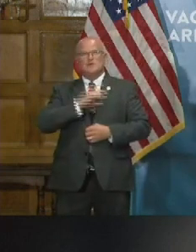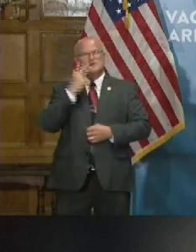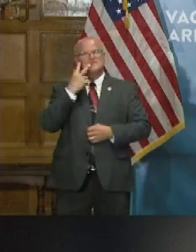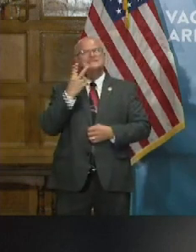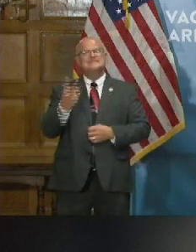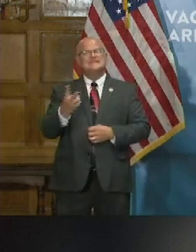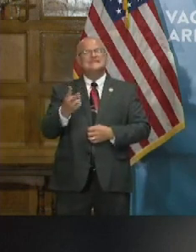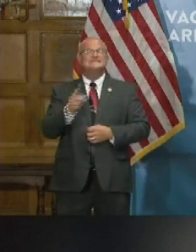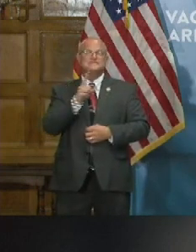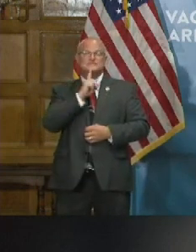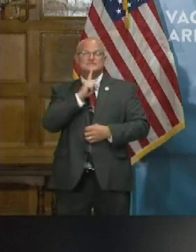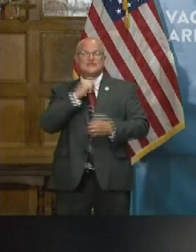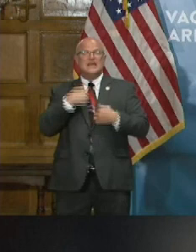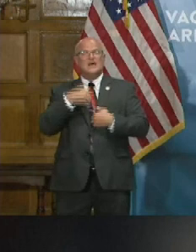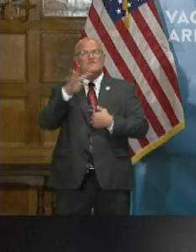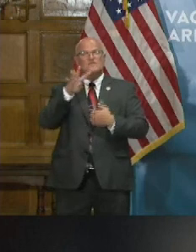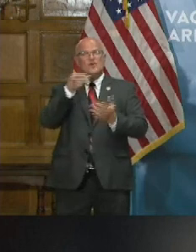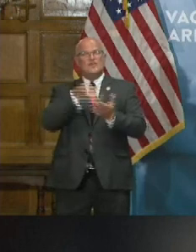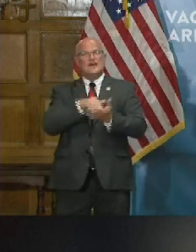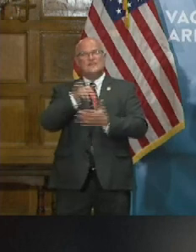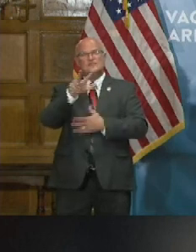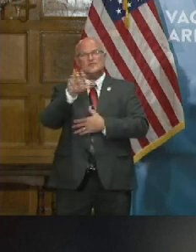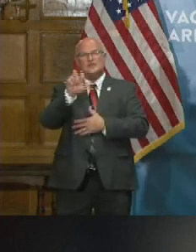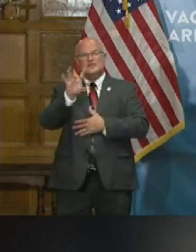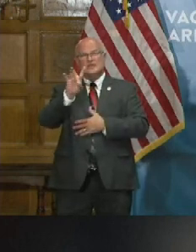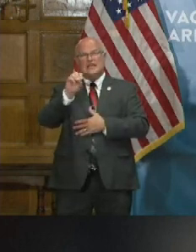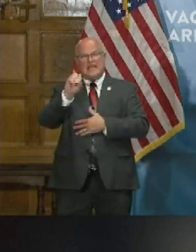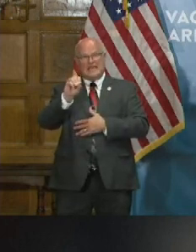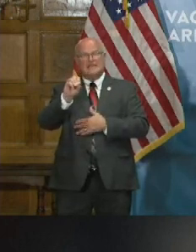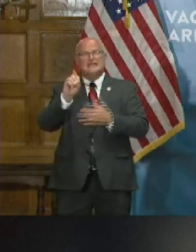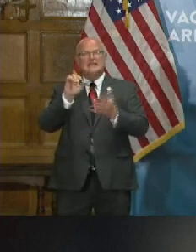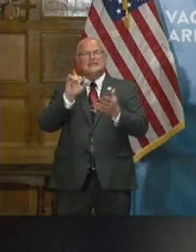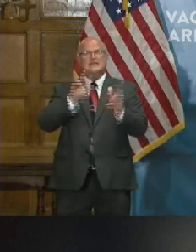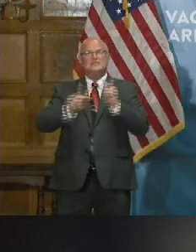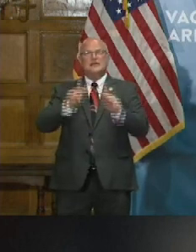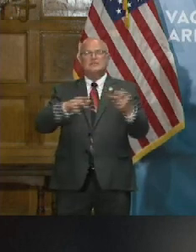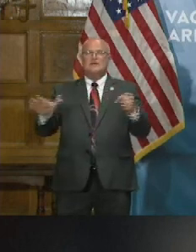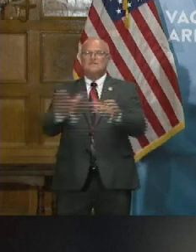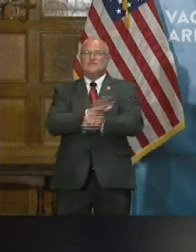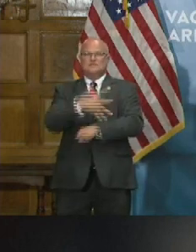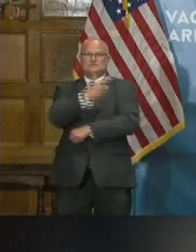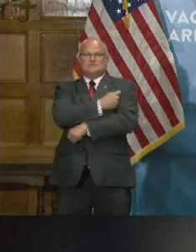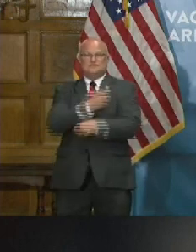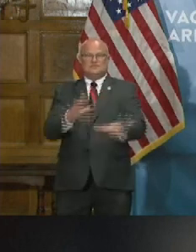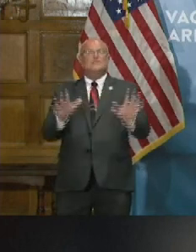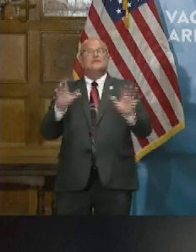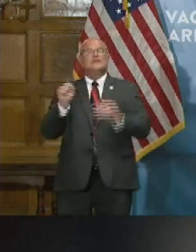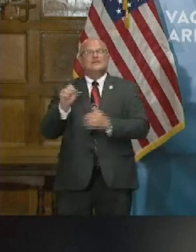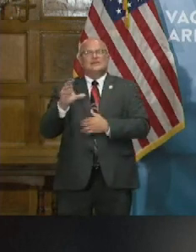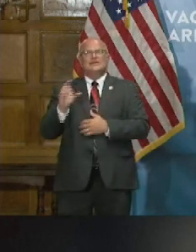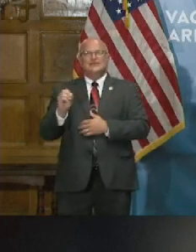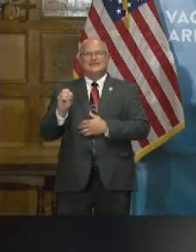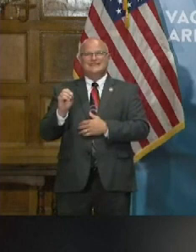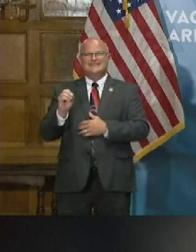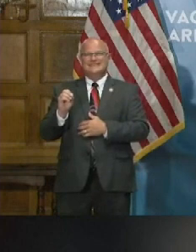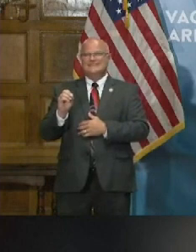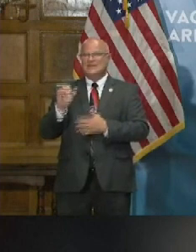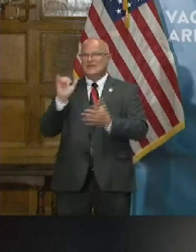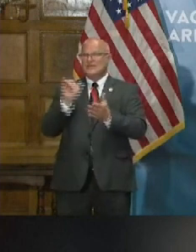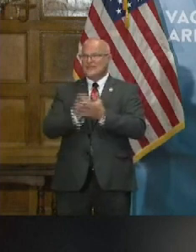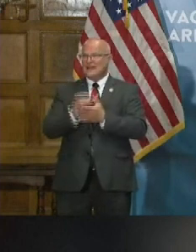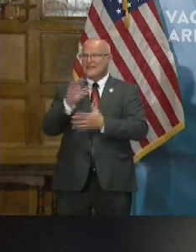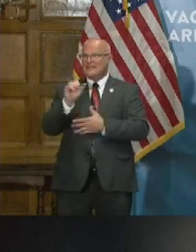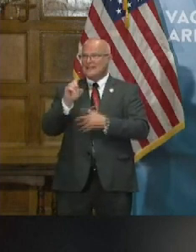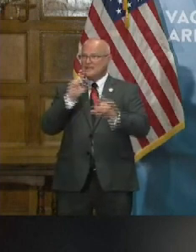see. We actually had 4,380 that have been fully immunized. And so that's